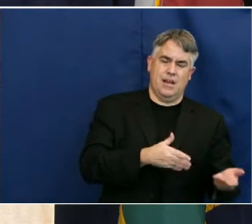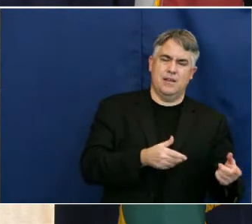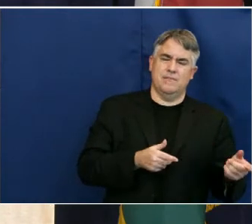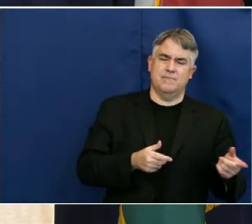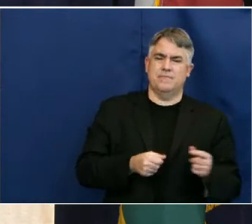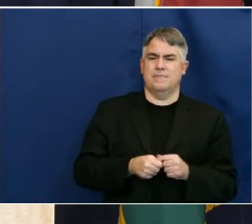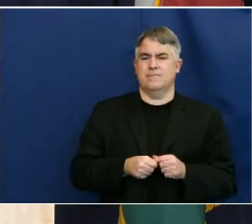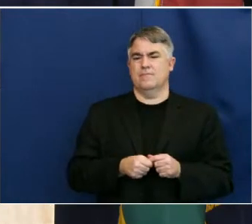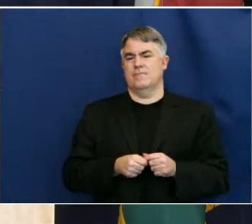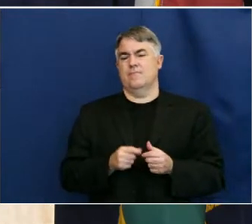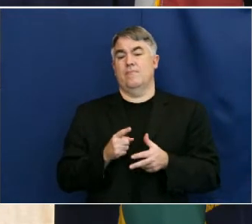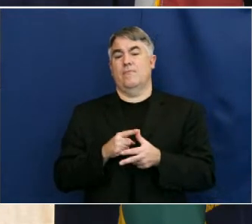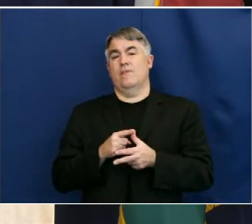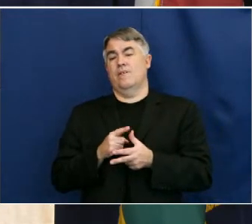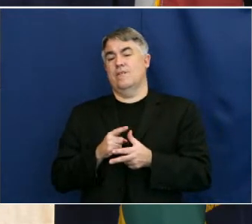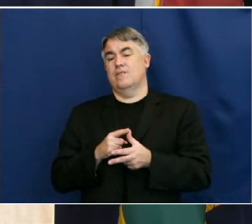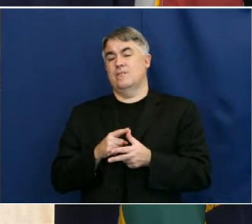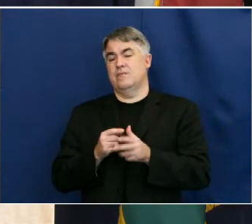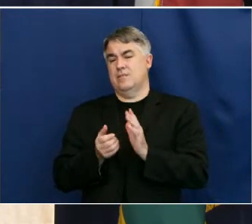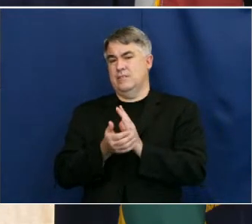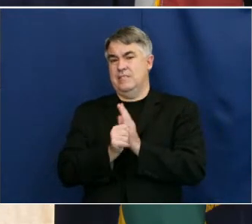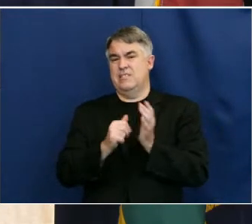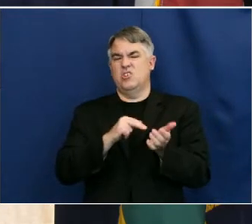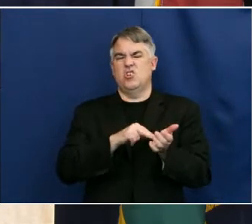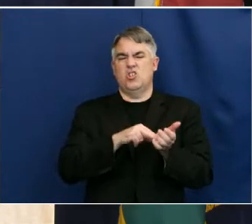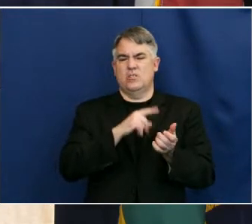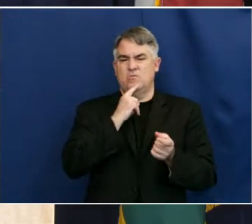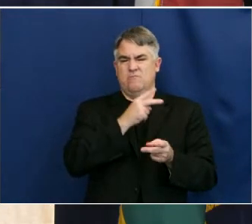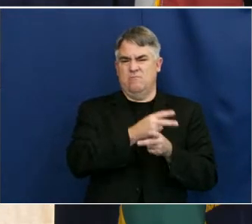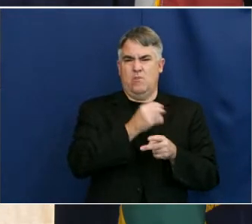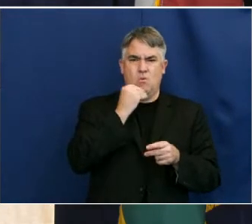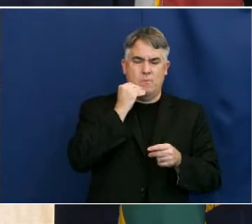then non-skilled nursing facilities and community settings.